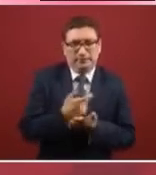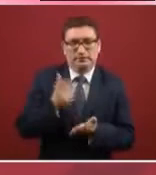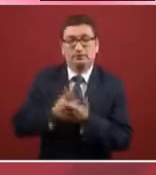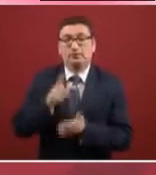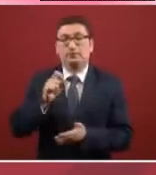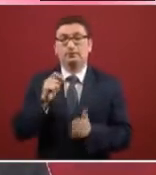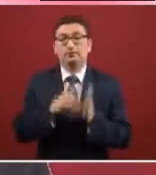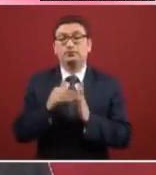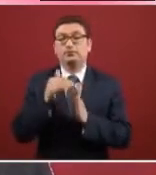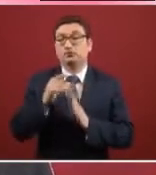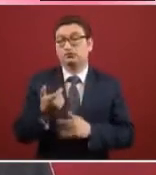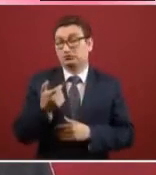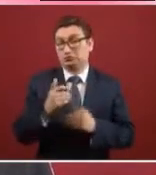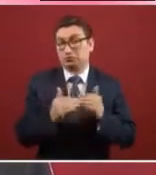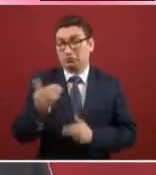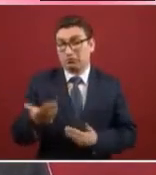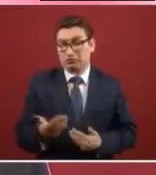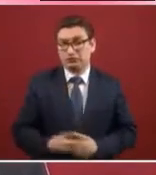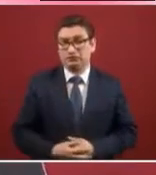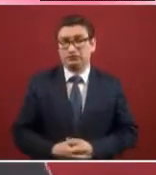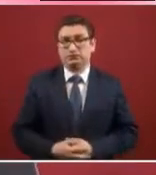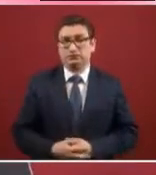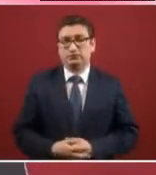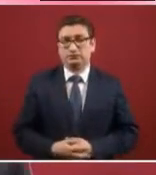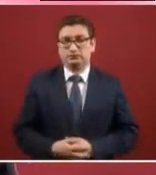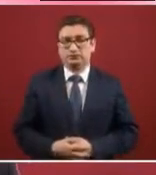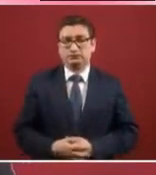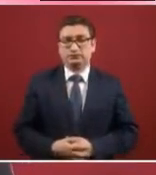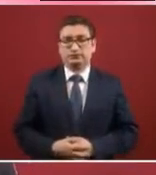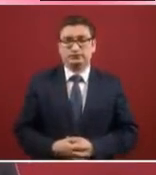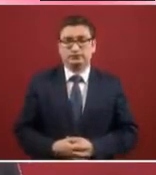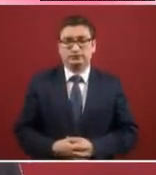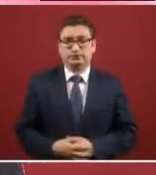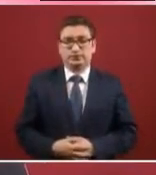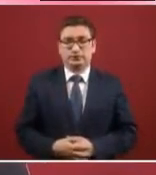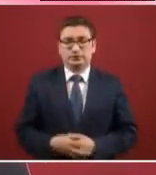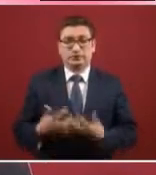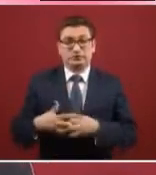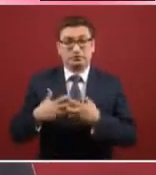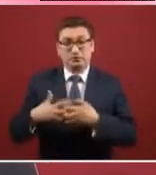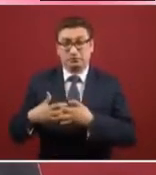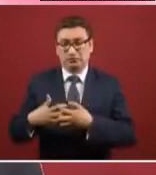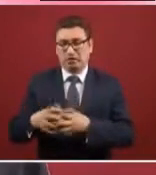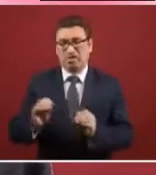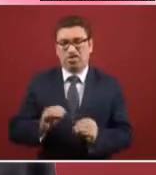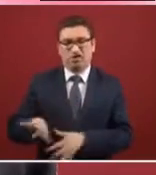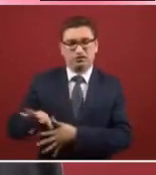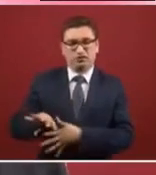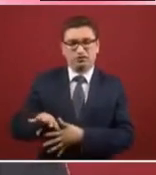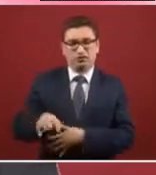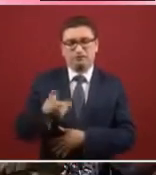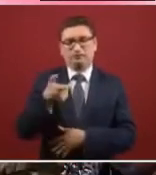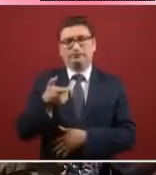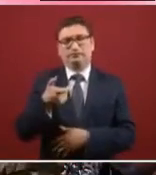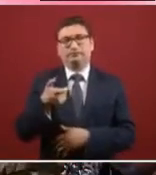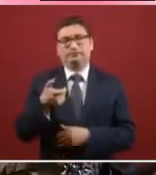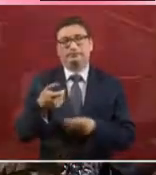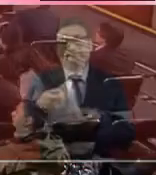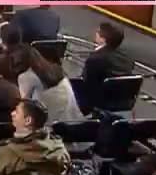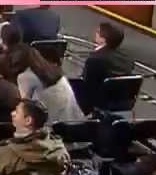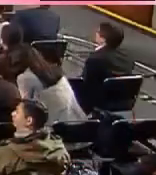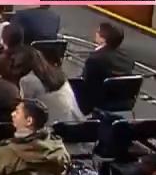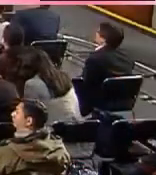than 20,000 million pesos y si no echamos a andar esa planta, and if we don't make that pues plant work then we'll